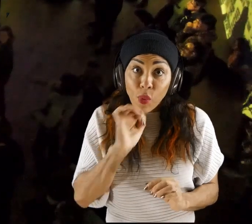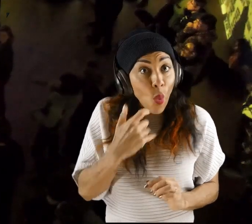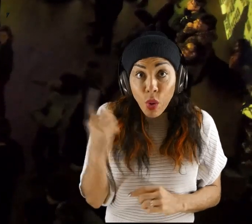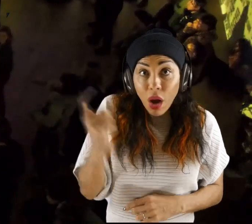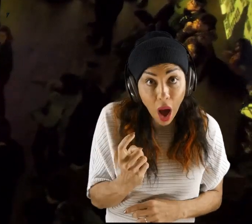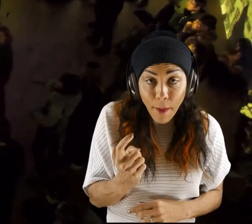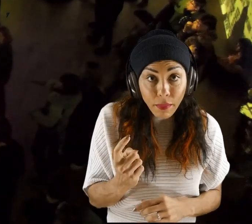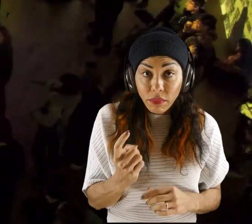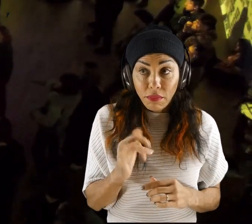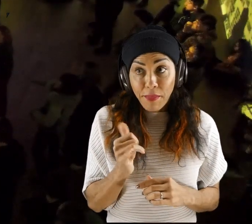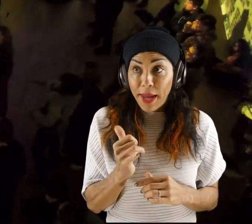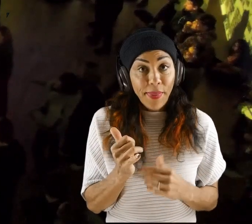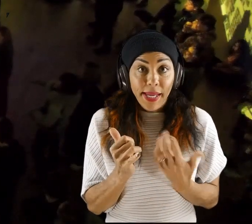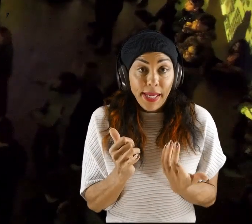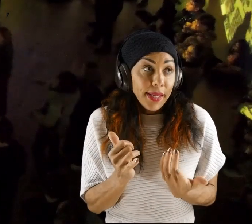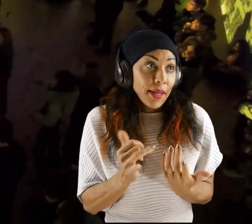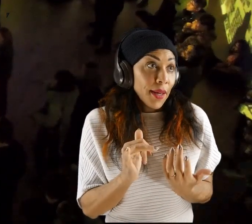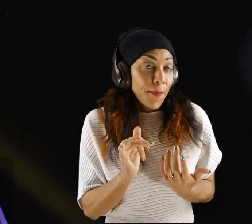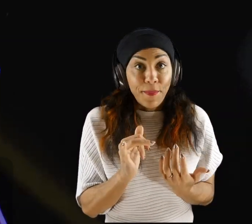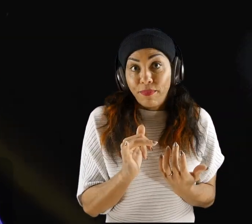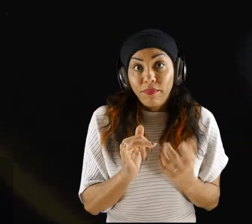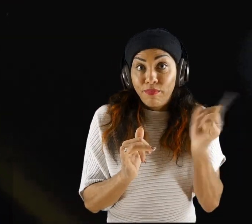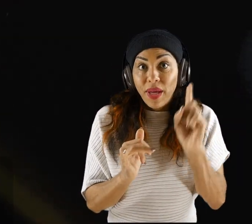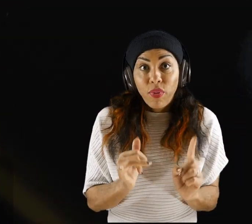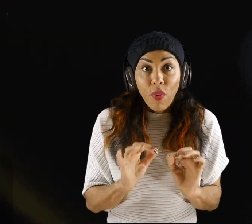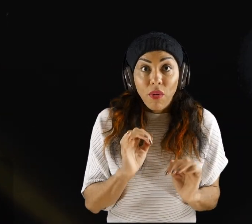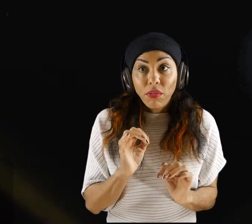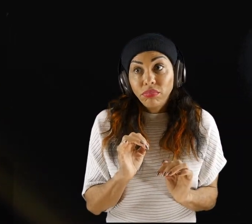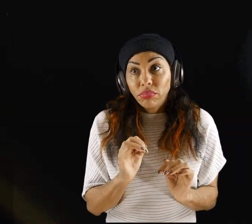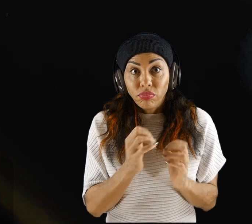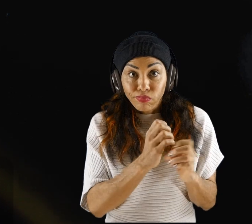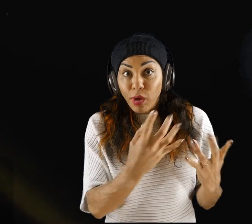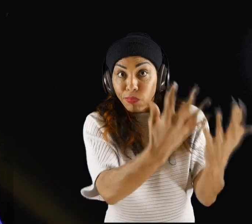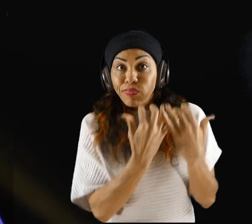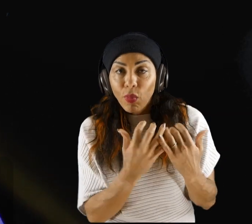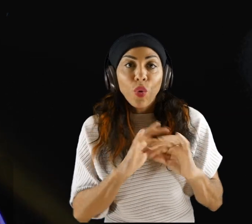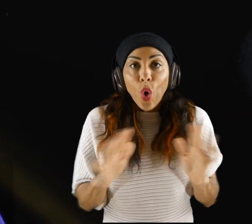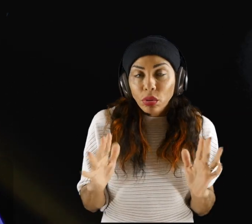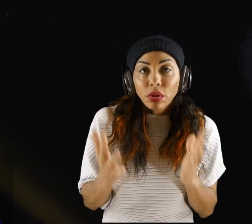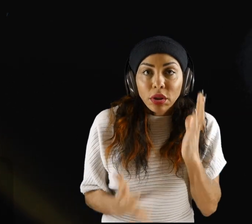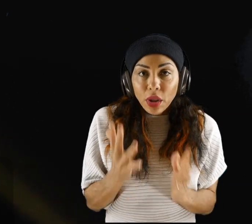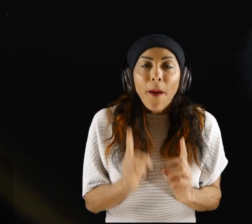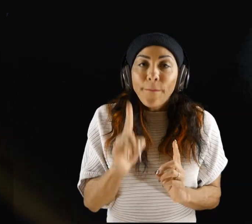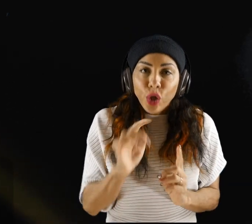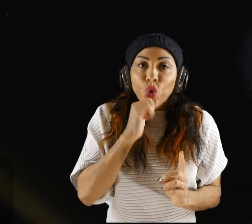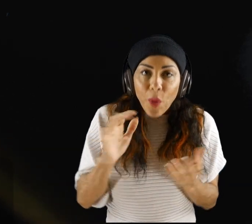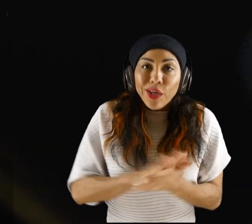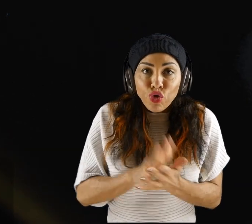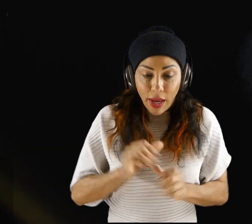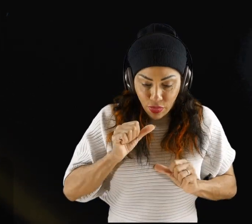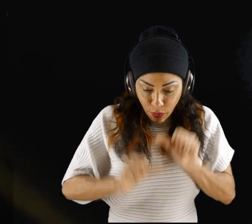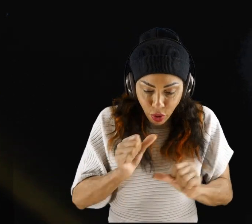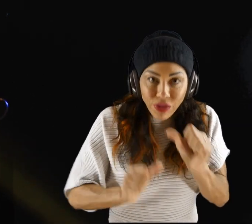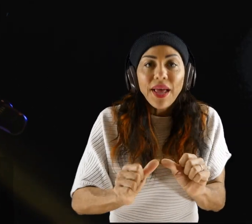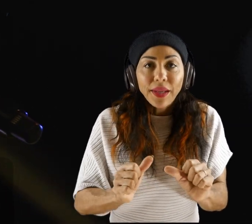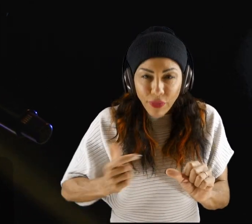saying you will do the different thing and you will get the numbers. I'm like, you might not ever get the numbers, but you will be enjoying that whole process regardless.